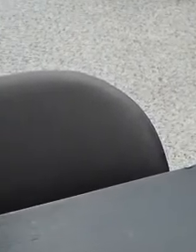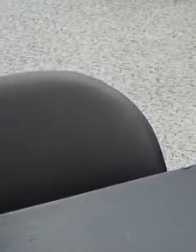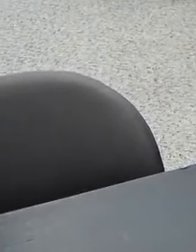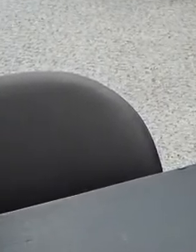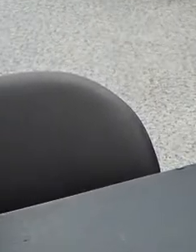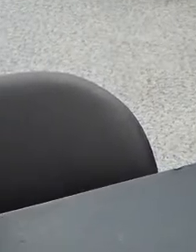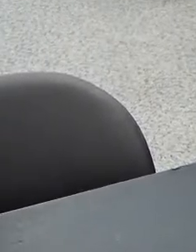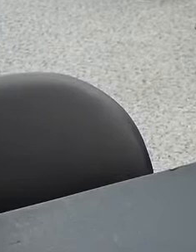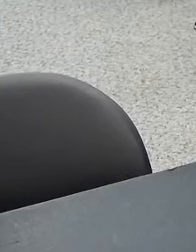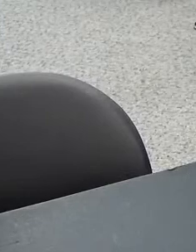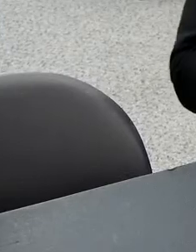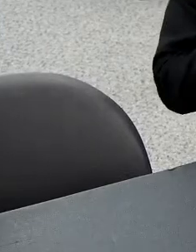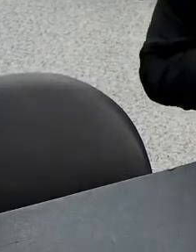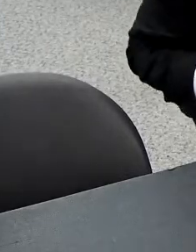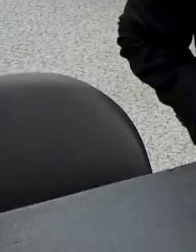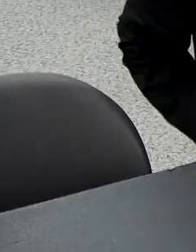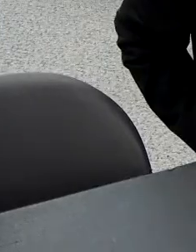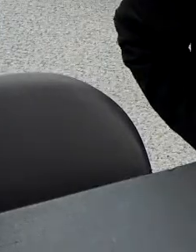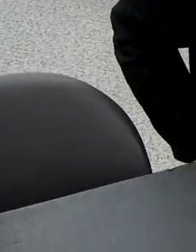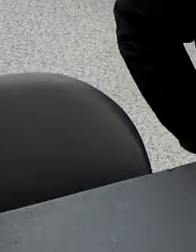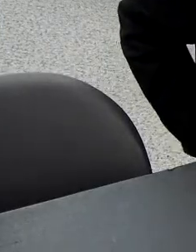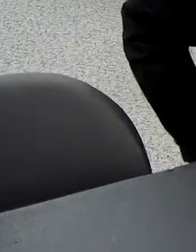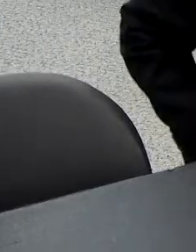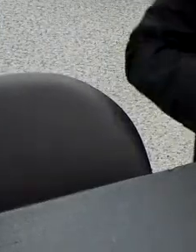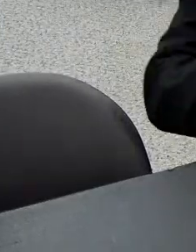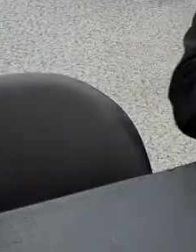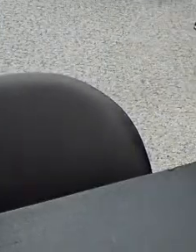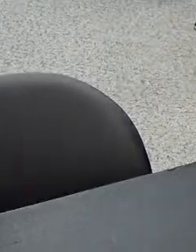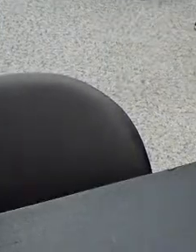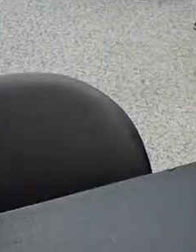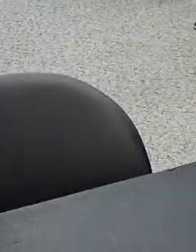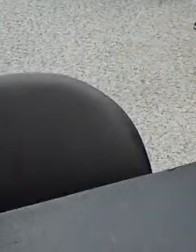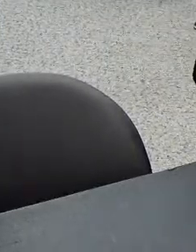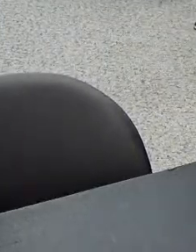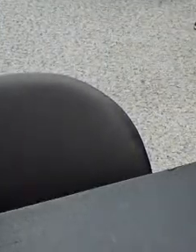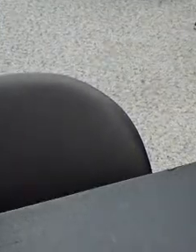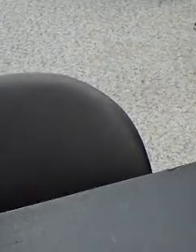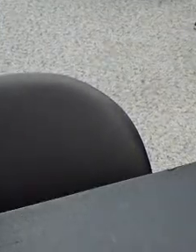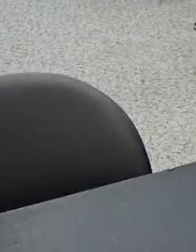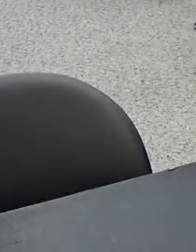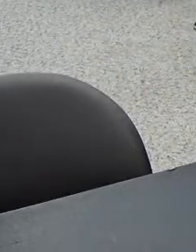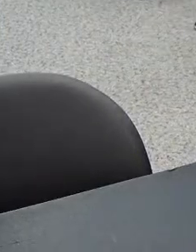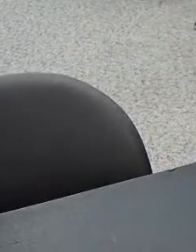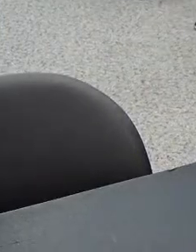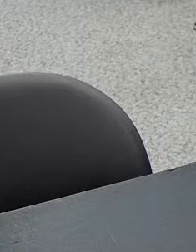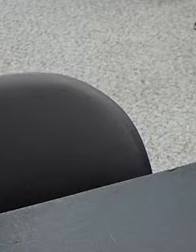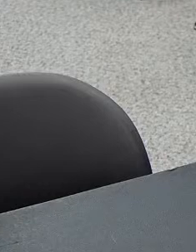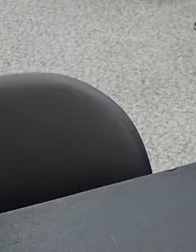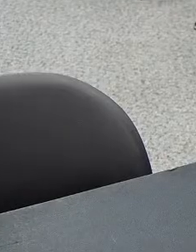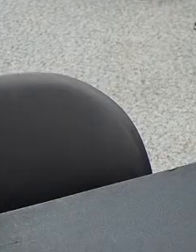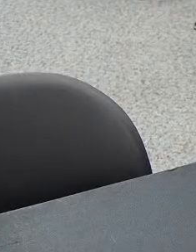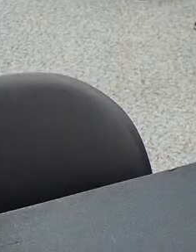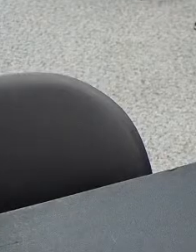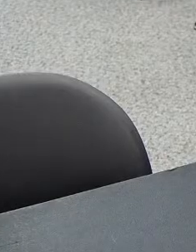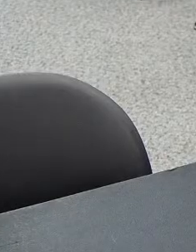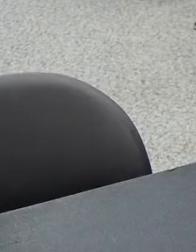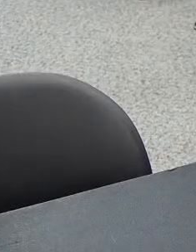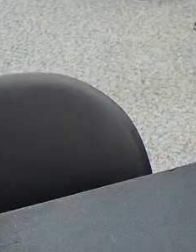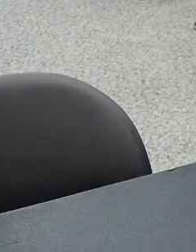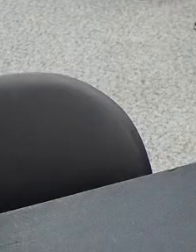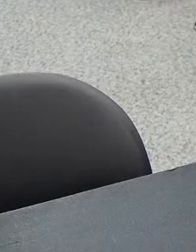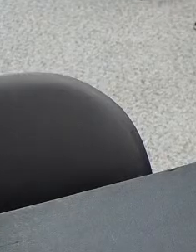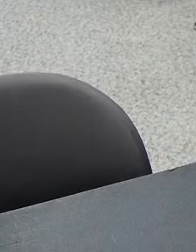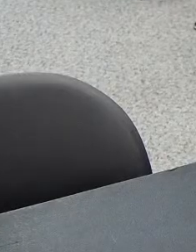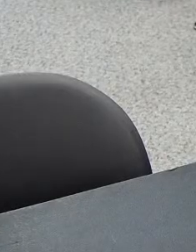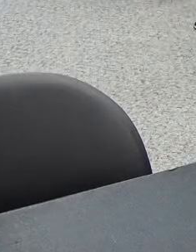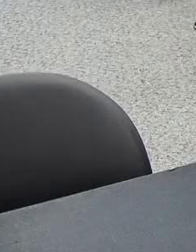So as received in the committee meeting, there is a packet that goes through the process for the procurement of the